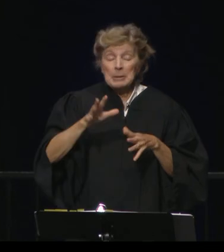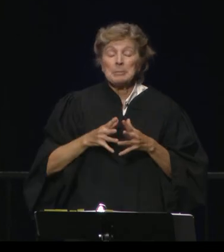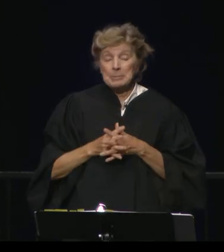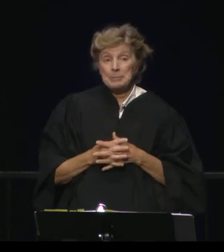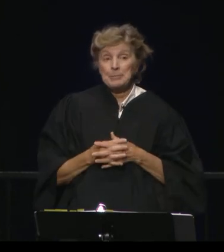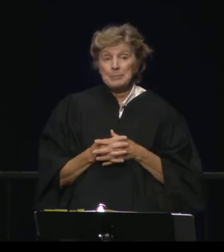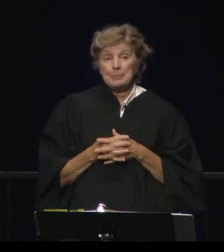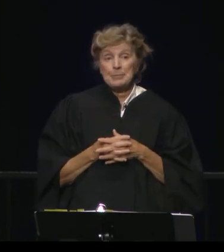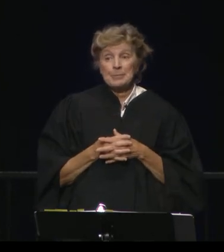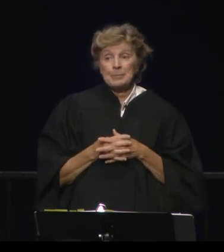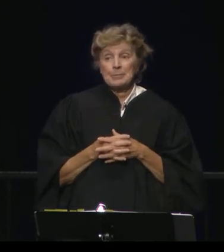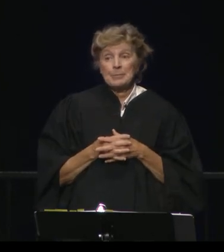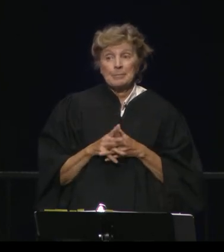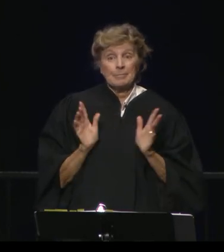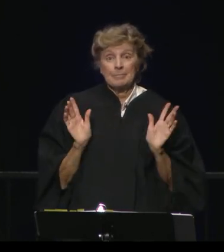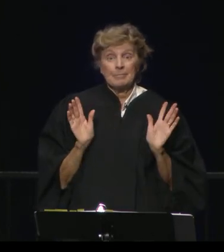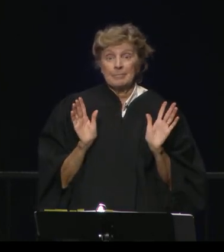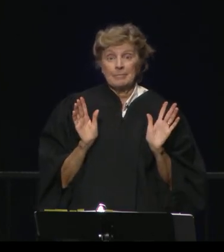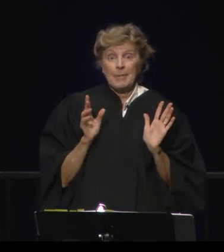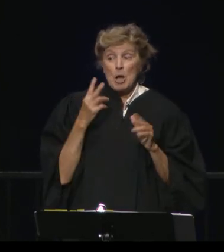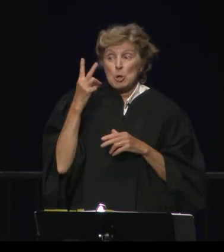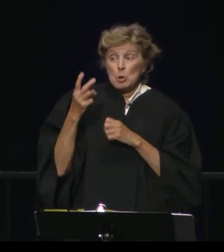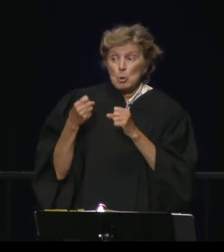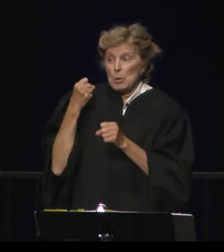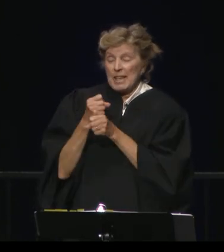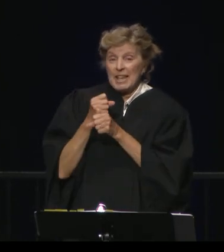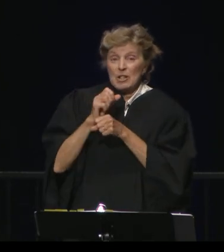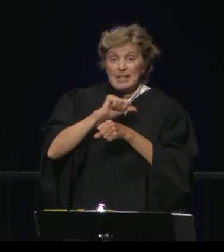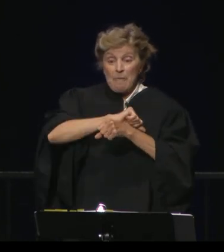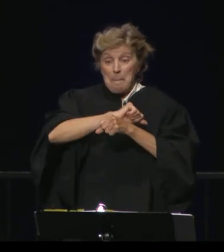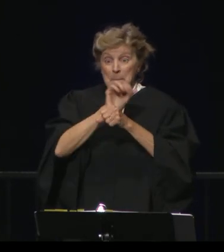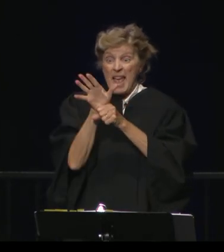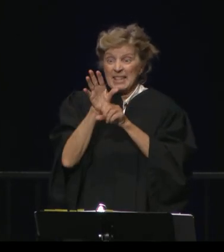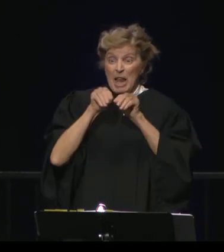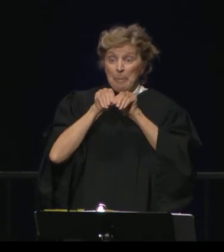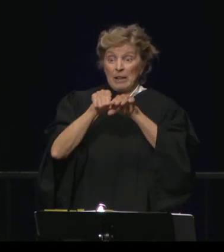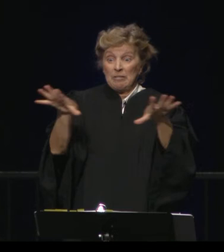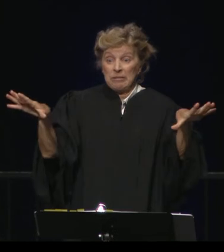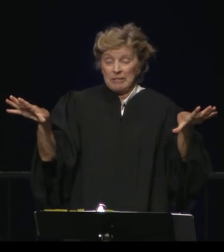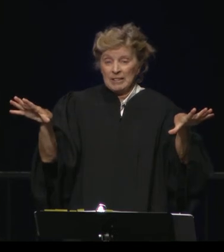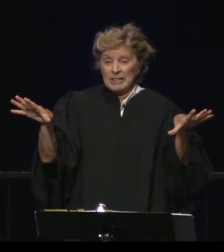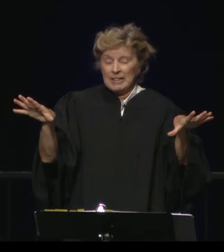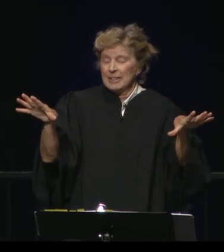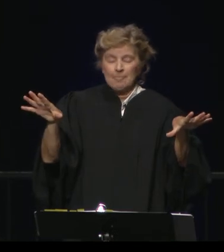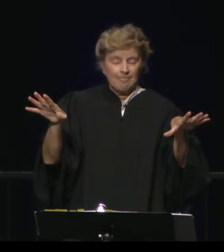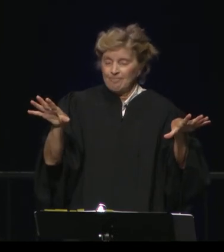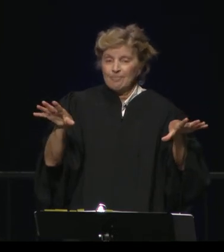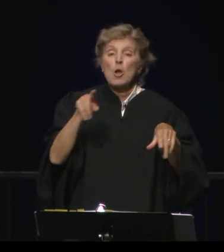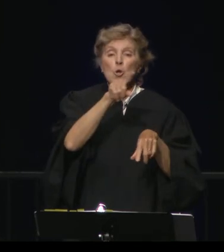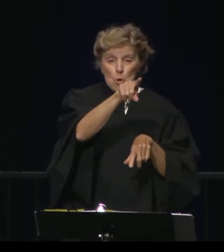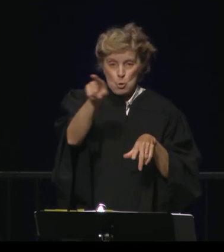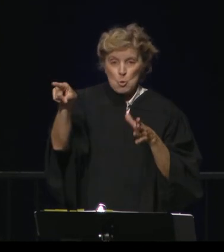class. But after 2 years of the pandemic, I think it's you, the